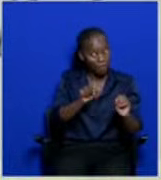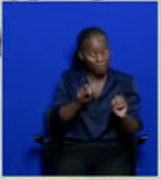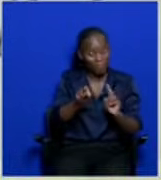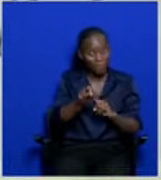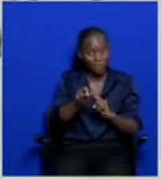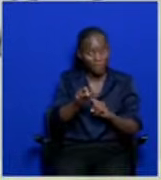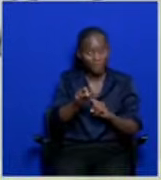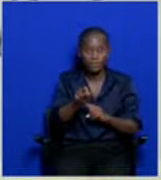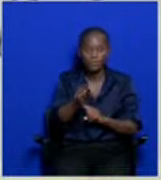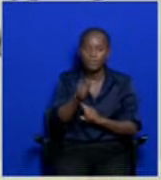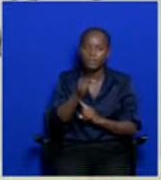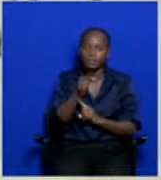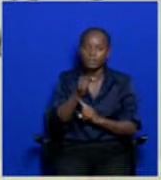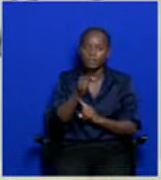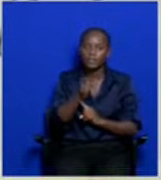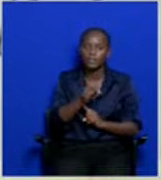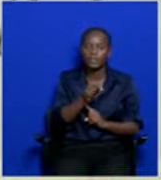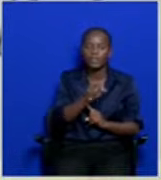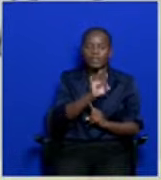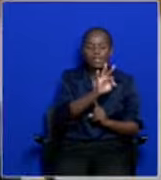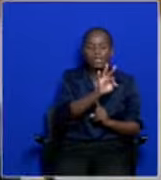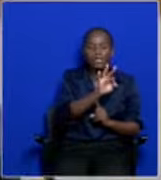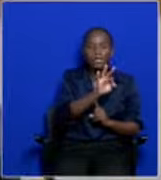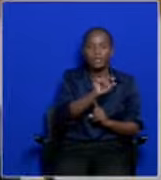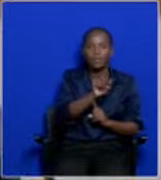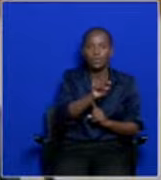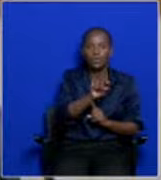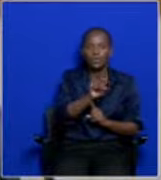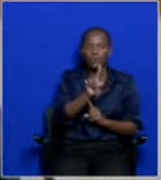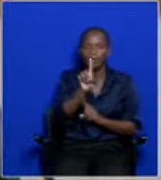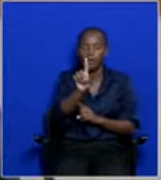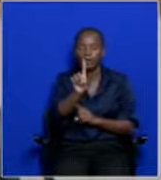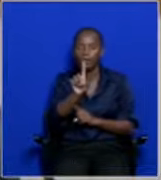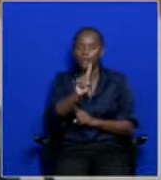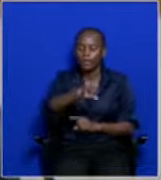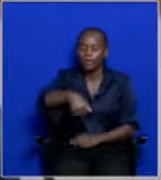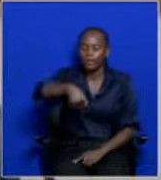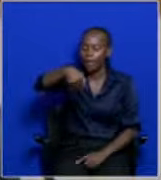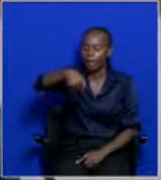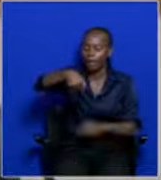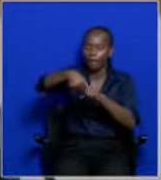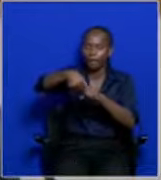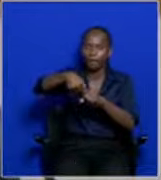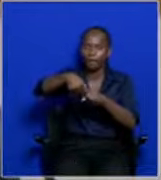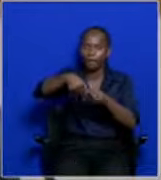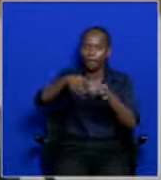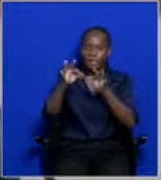an evidence bag with that seal number marked Boxburg North,